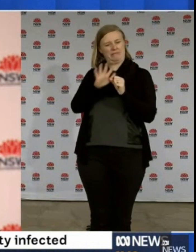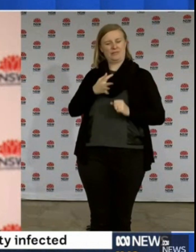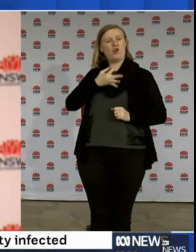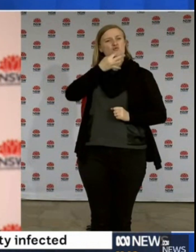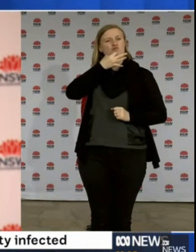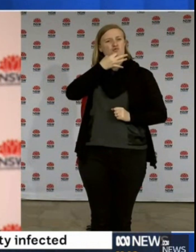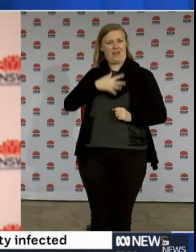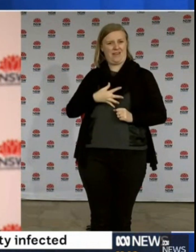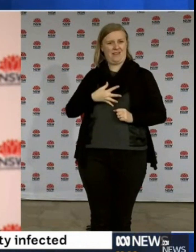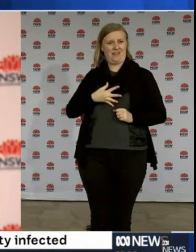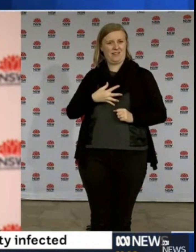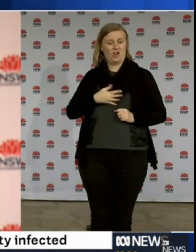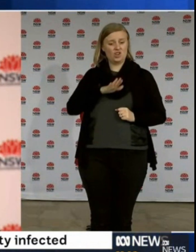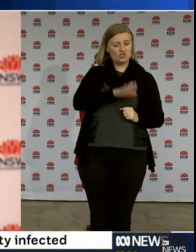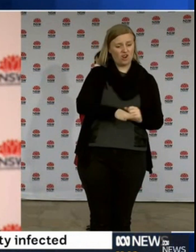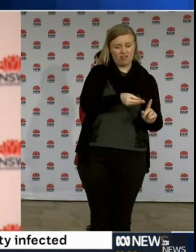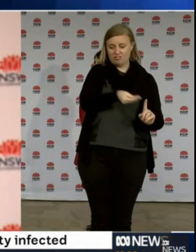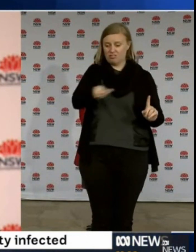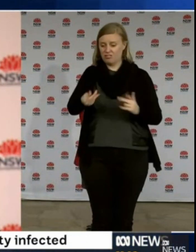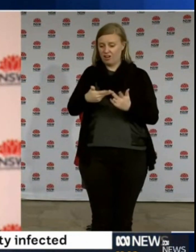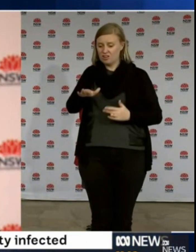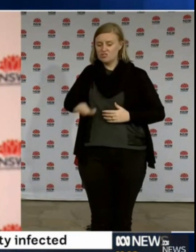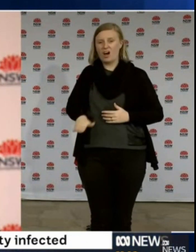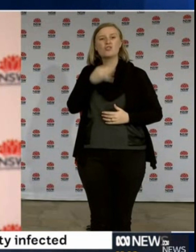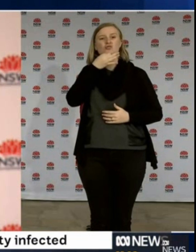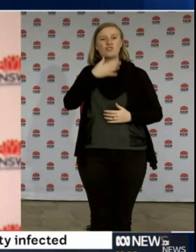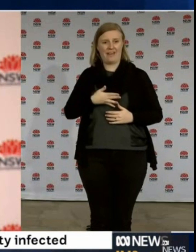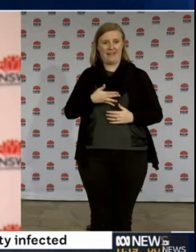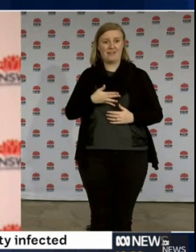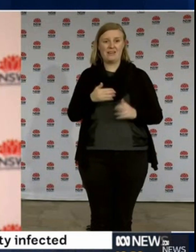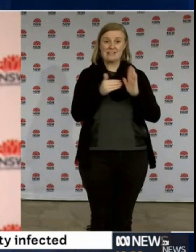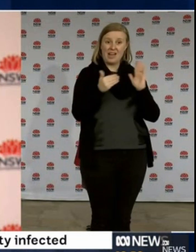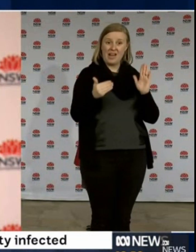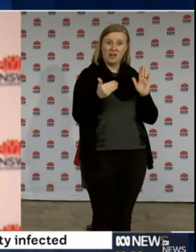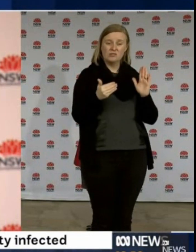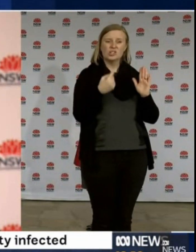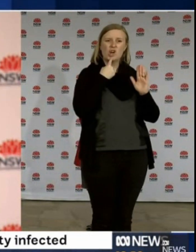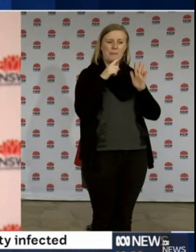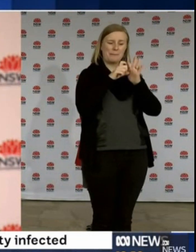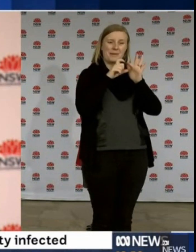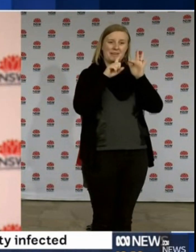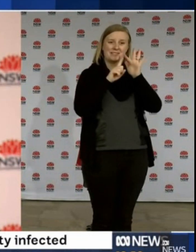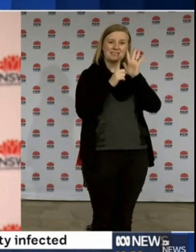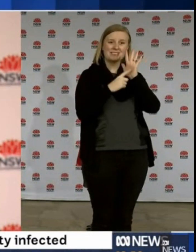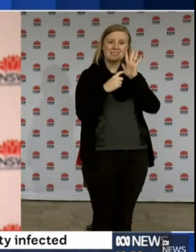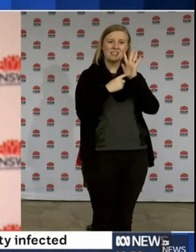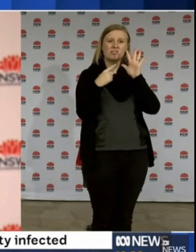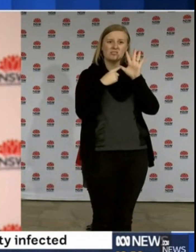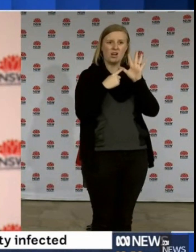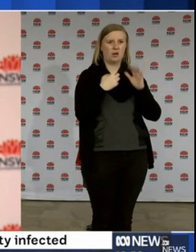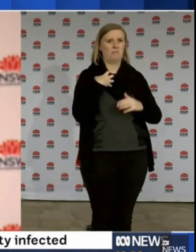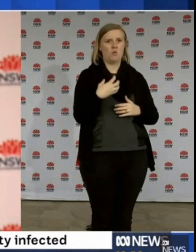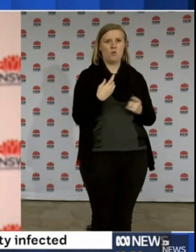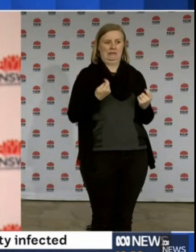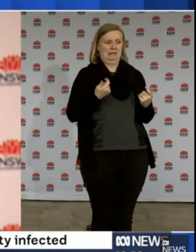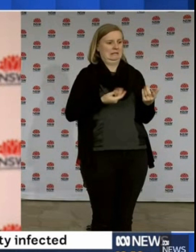children. What we know is that the Delta variant is associated with increased transmissibility across age groups, and I think that the Delta